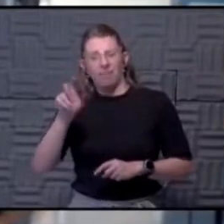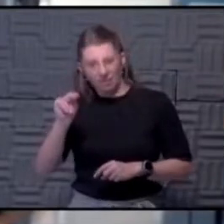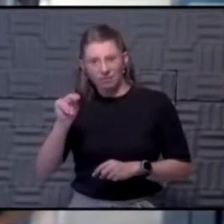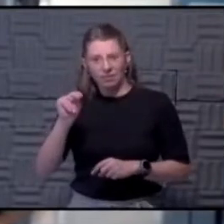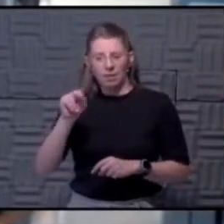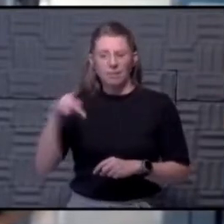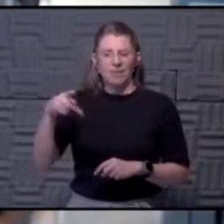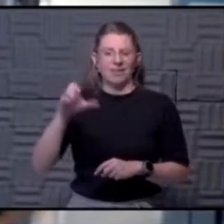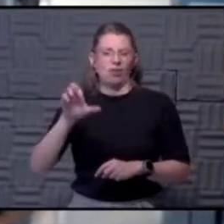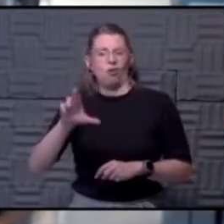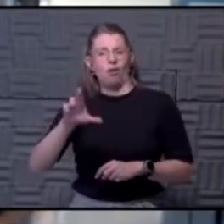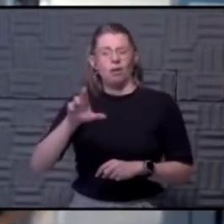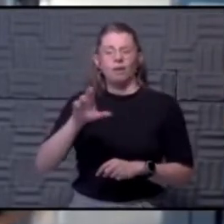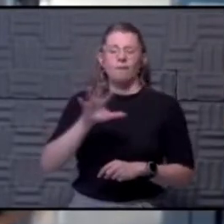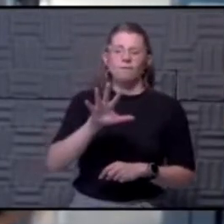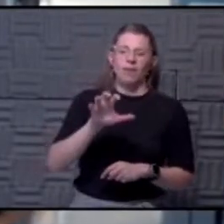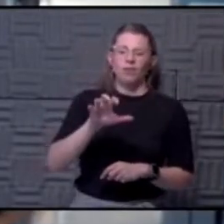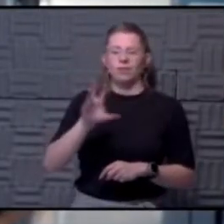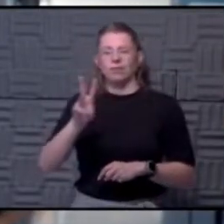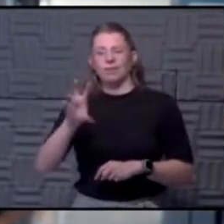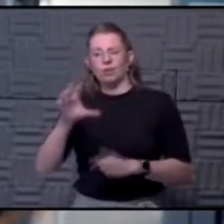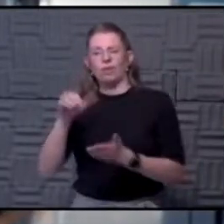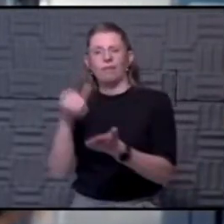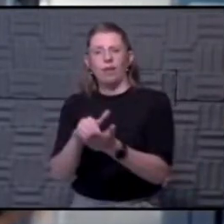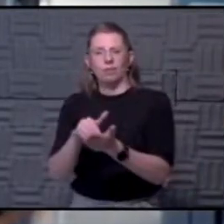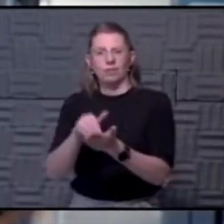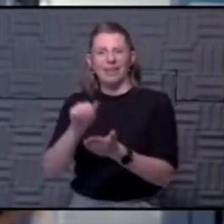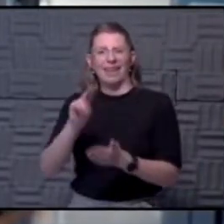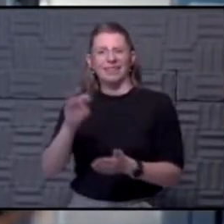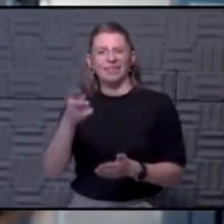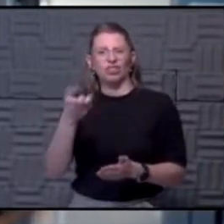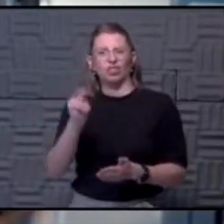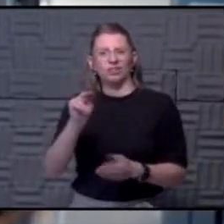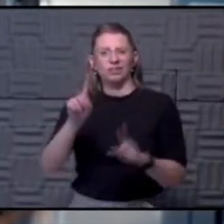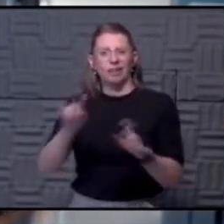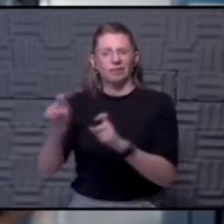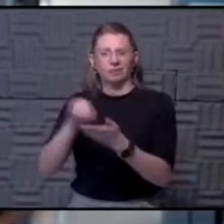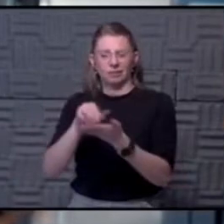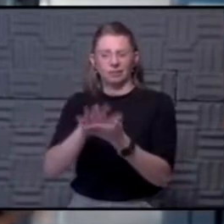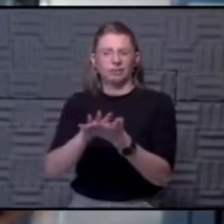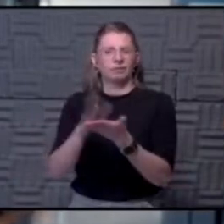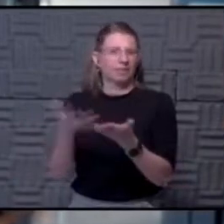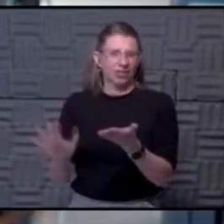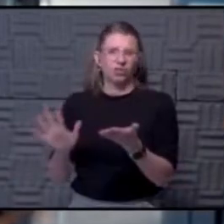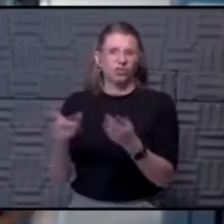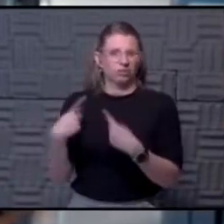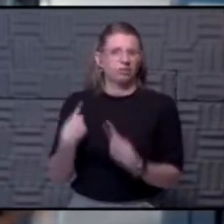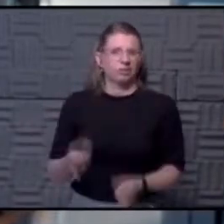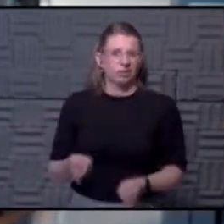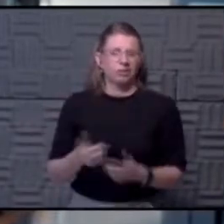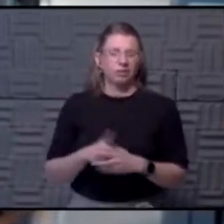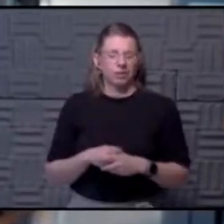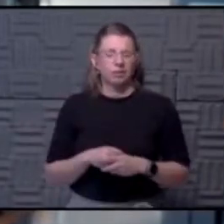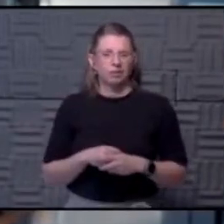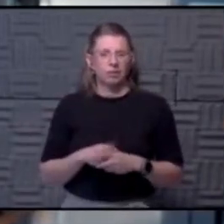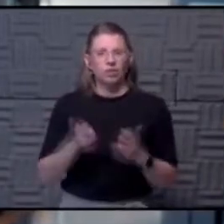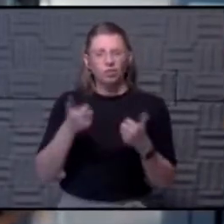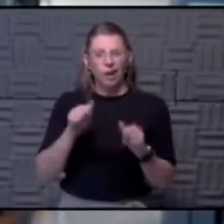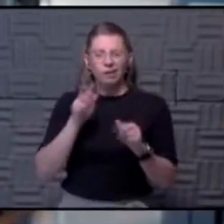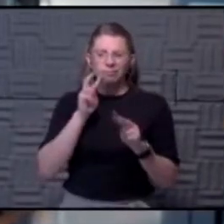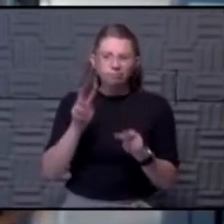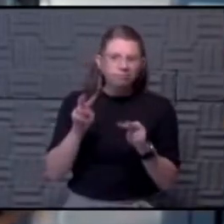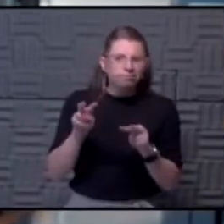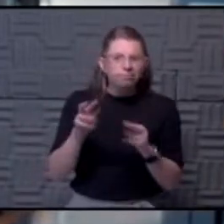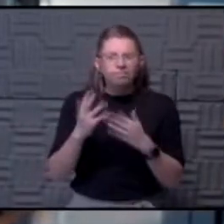another 500,000 to 600,000 antigen tests that have been recorded. So we're trying to keep a pretty good eye on that, and